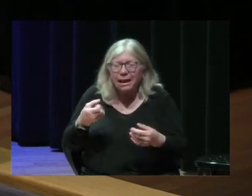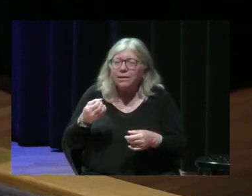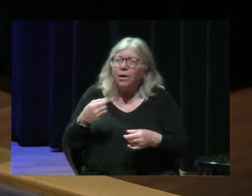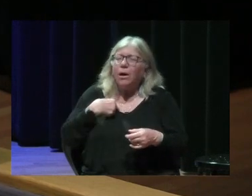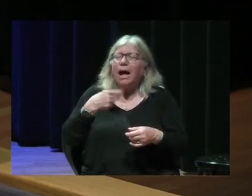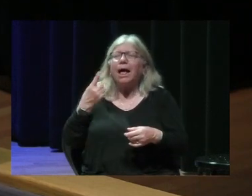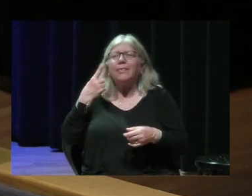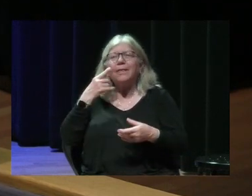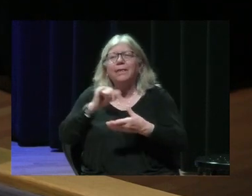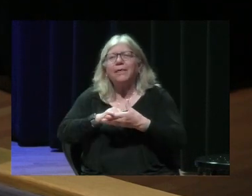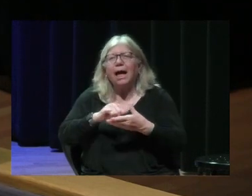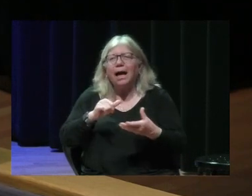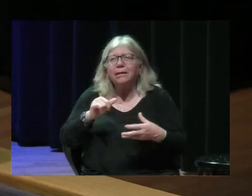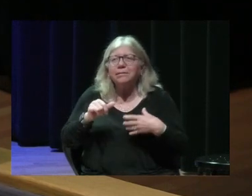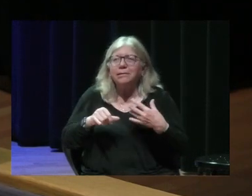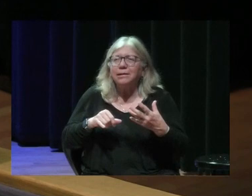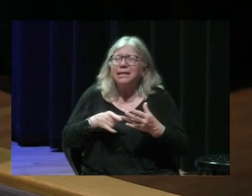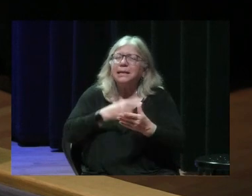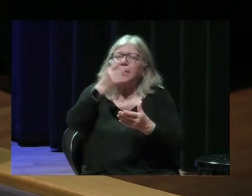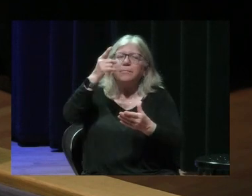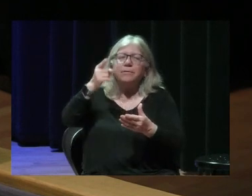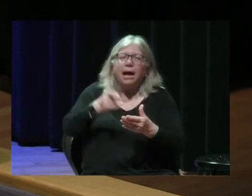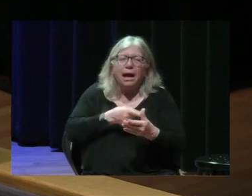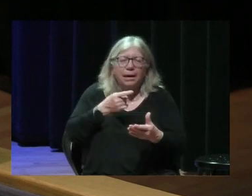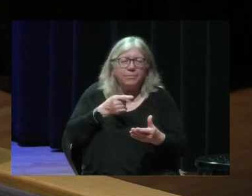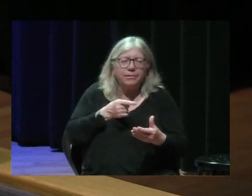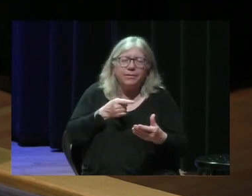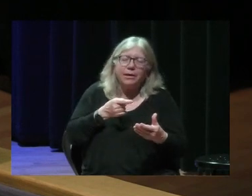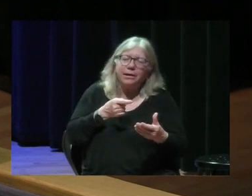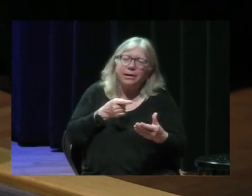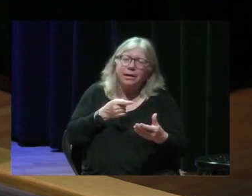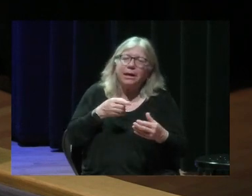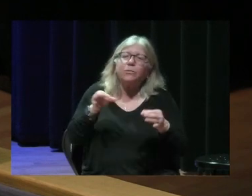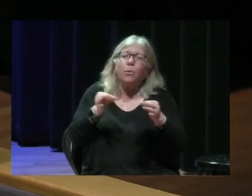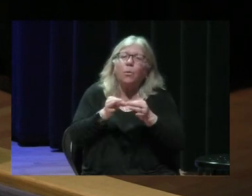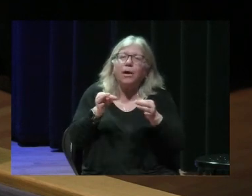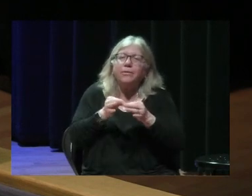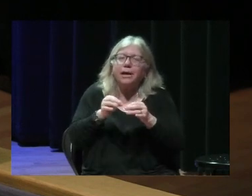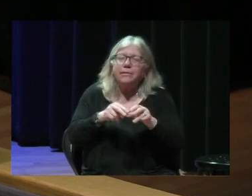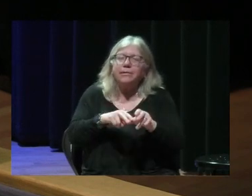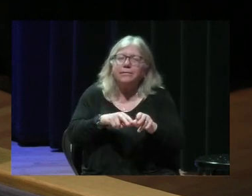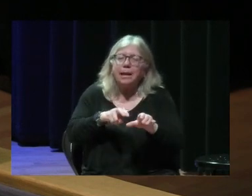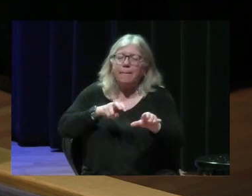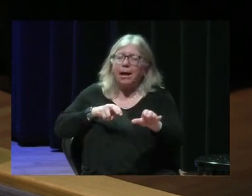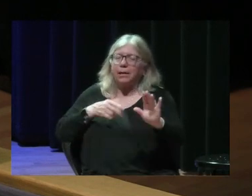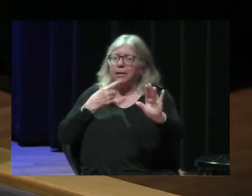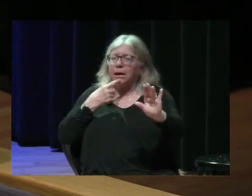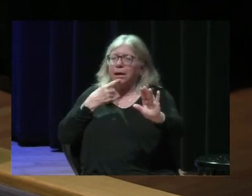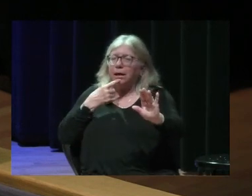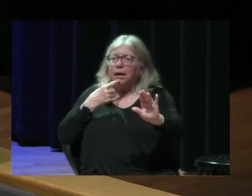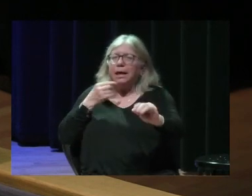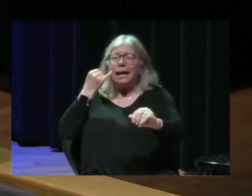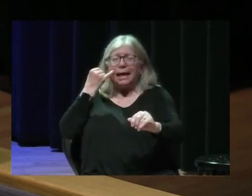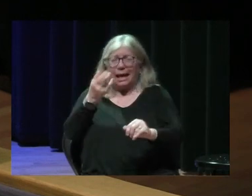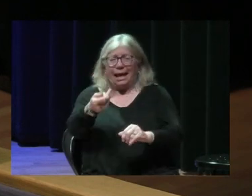I just think that sometimes it's worth it to step back and say, okay, well,